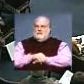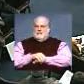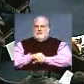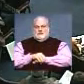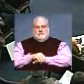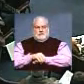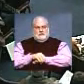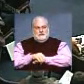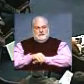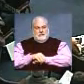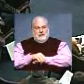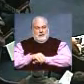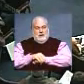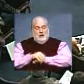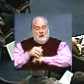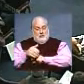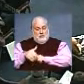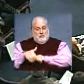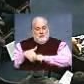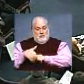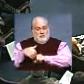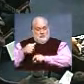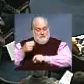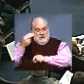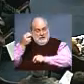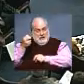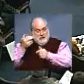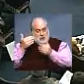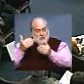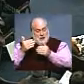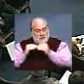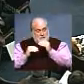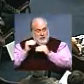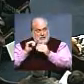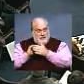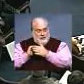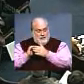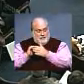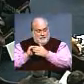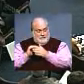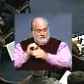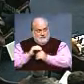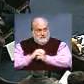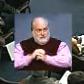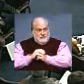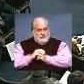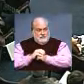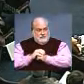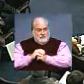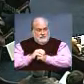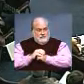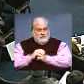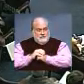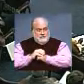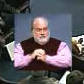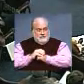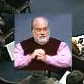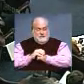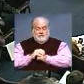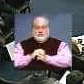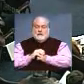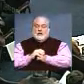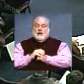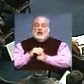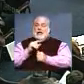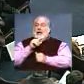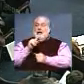But with this moratorium, Mr. Richardson could go ahead with his apartments. No, he's got to come get our. Well, you still have a zoning issue. I mean, The property currently